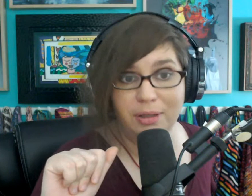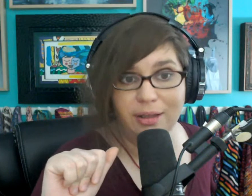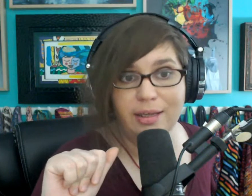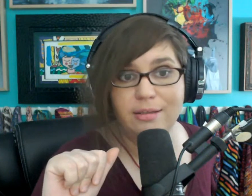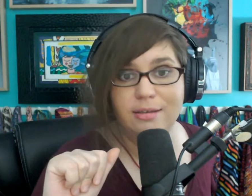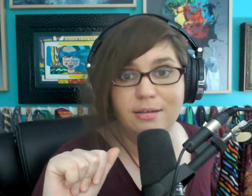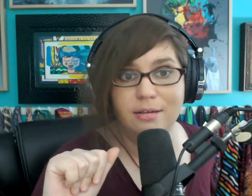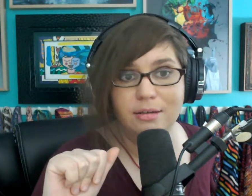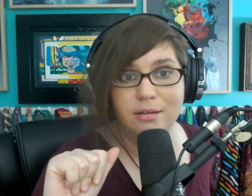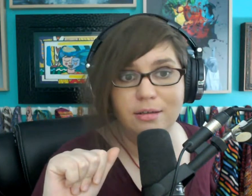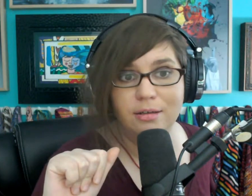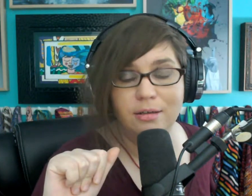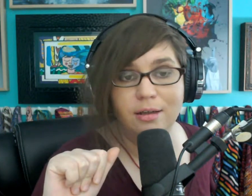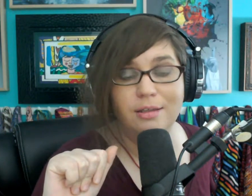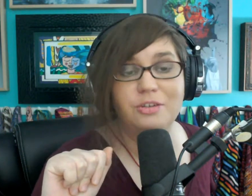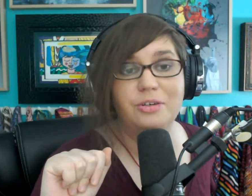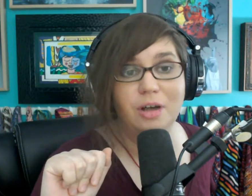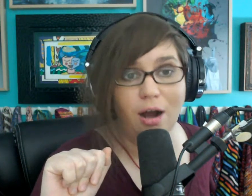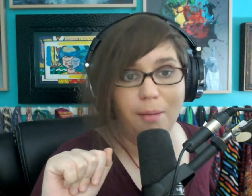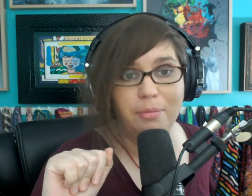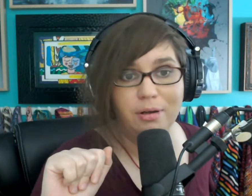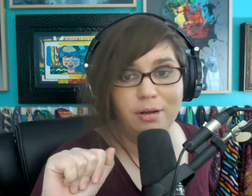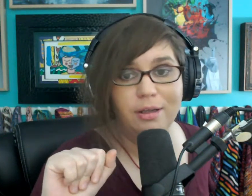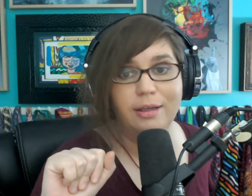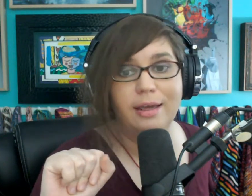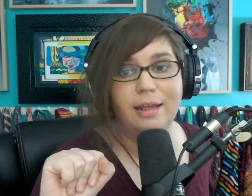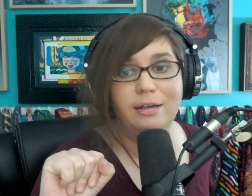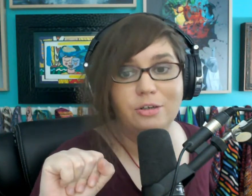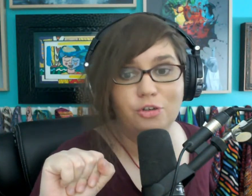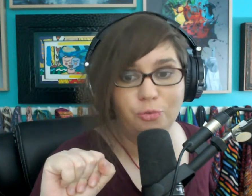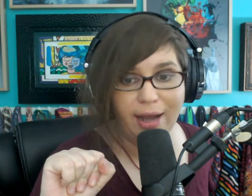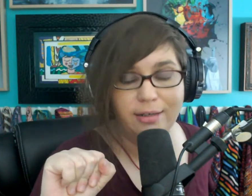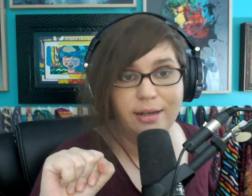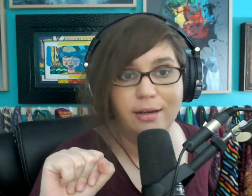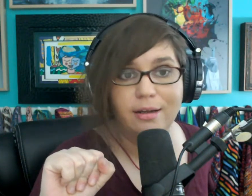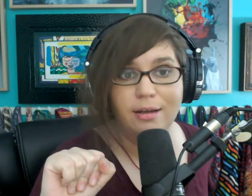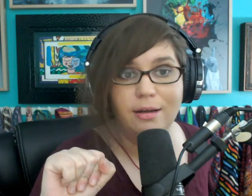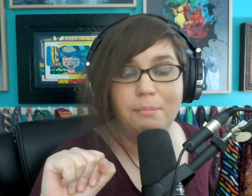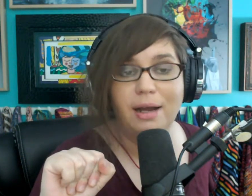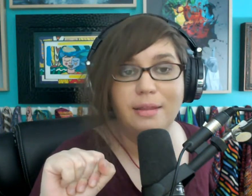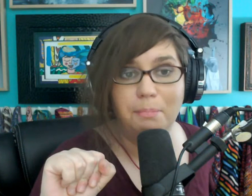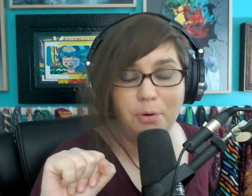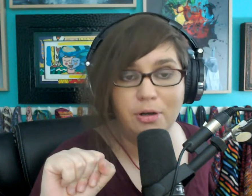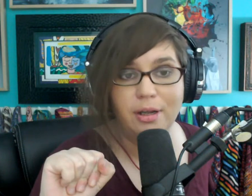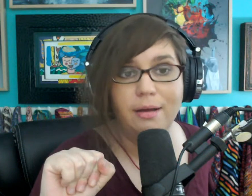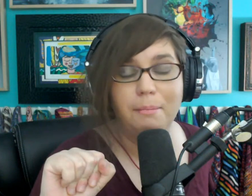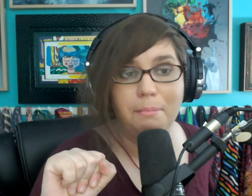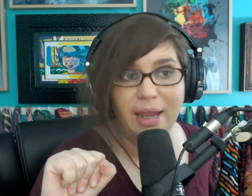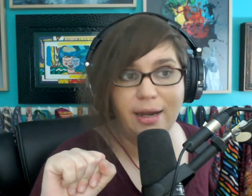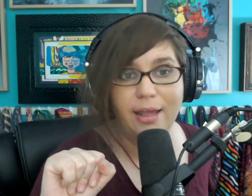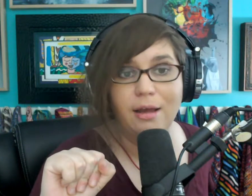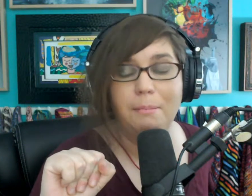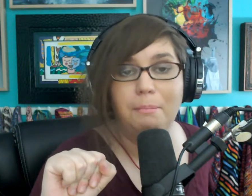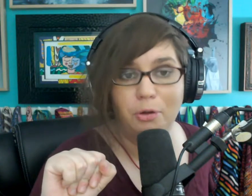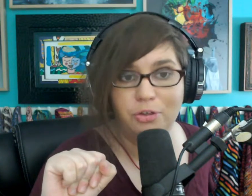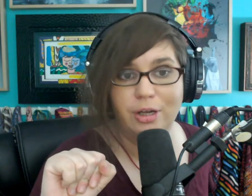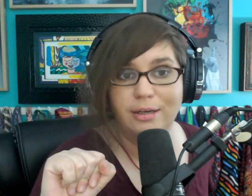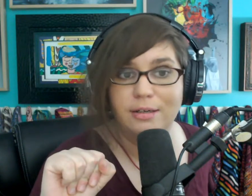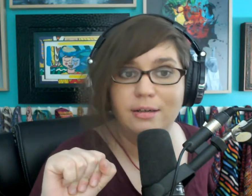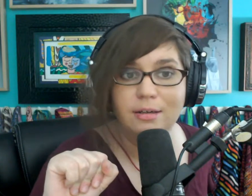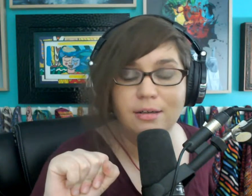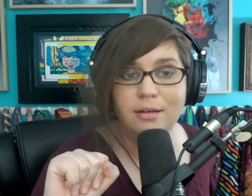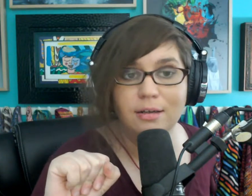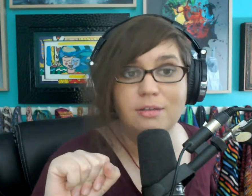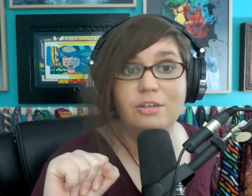So please, stop getting distracted by the book banning